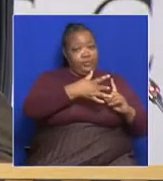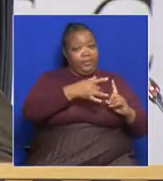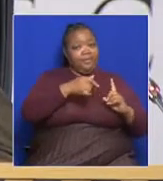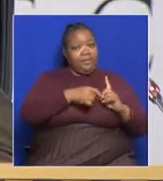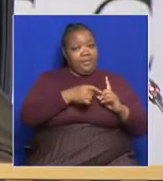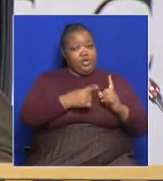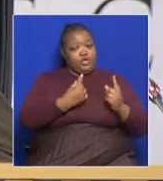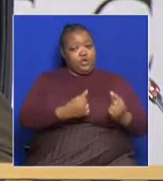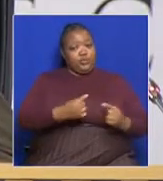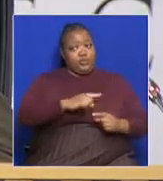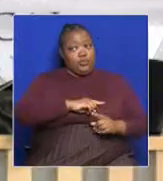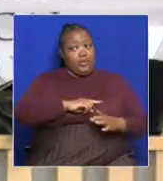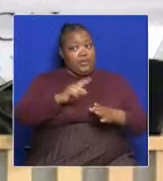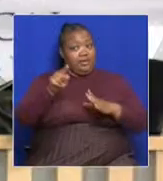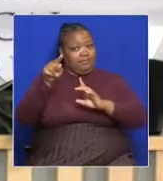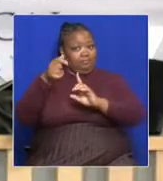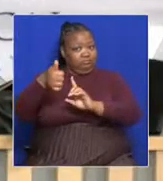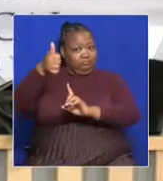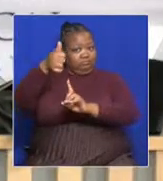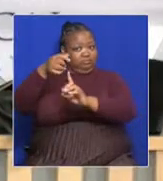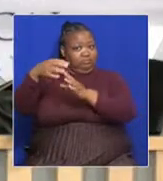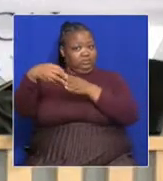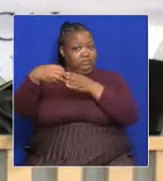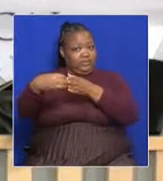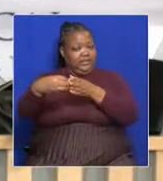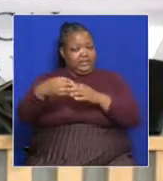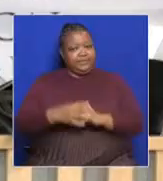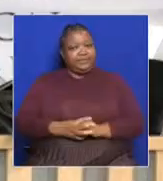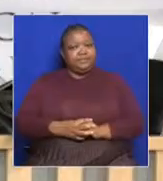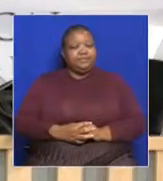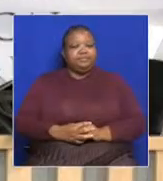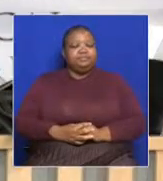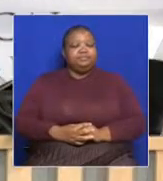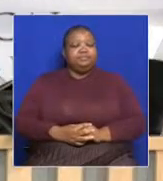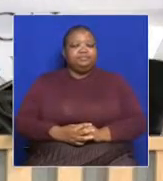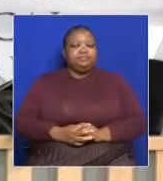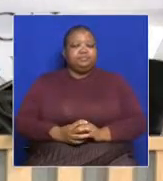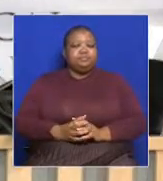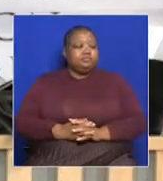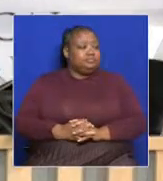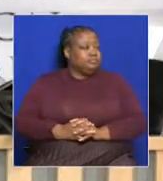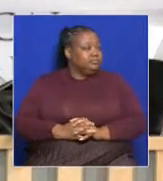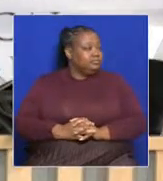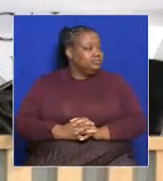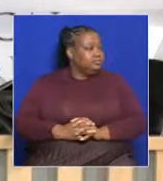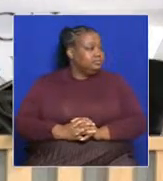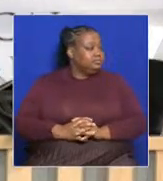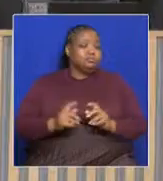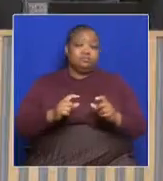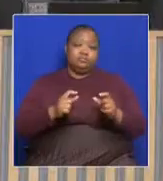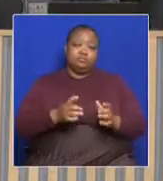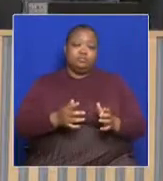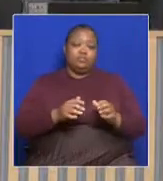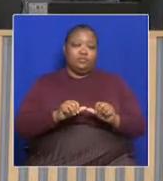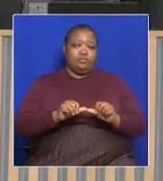Commissioner. My recollection, Commissioner, go ahead.